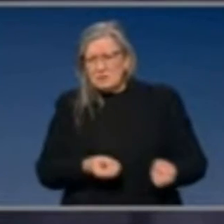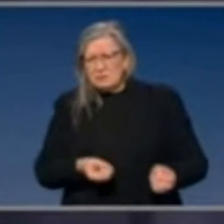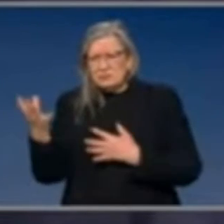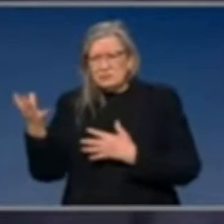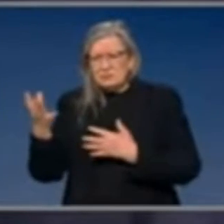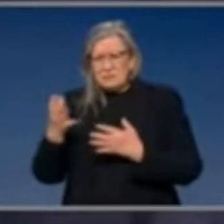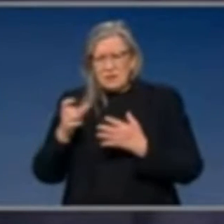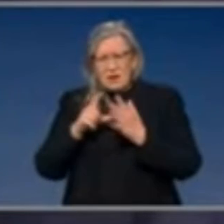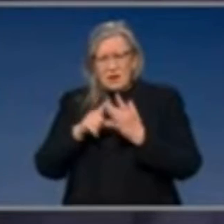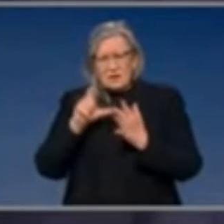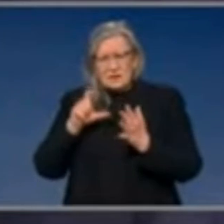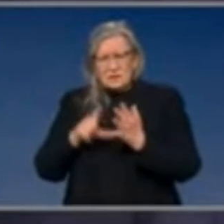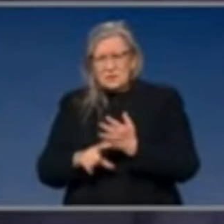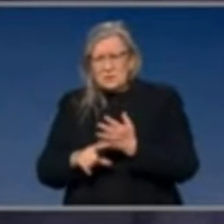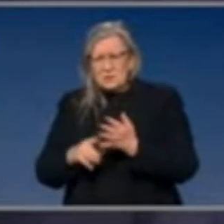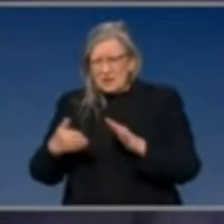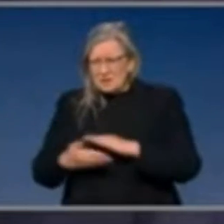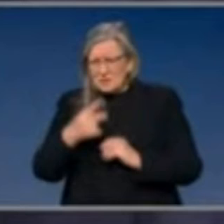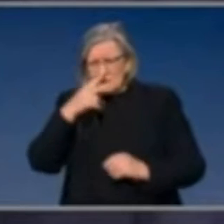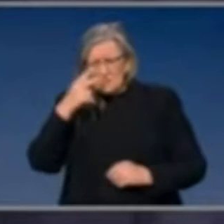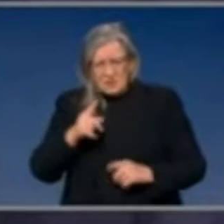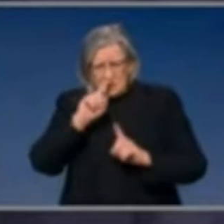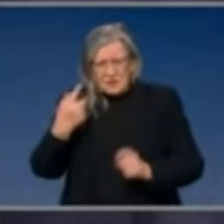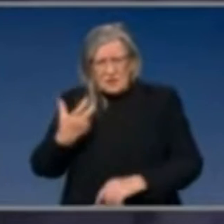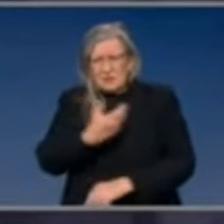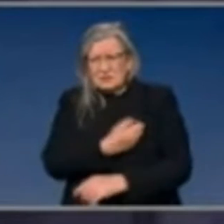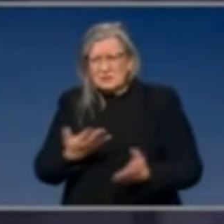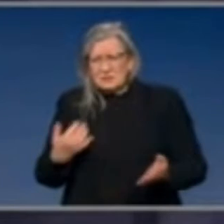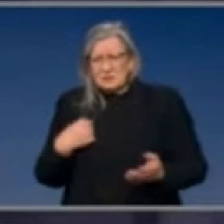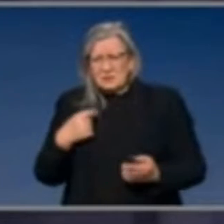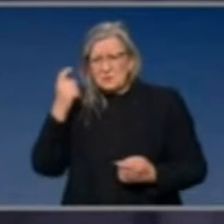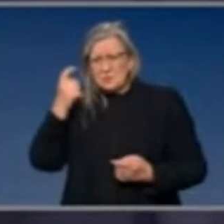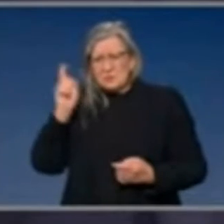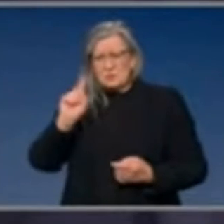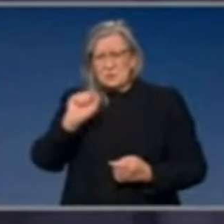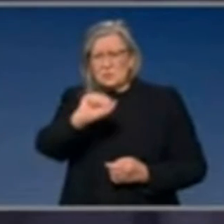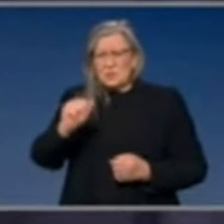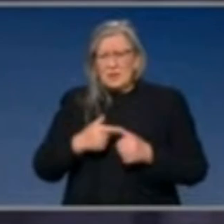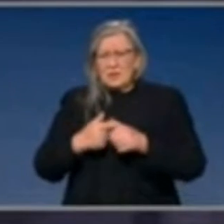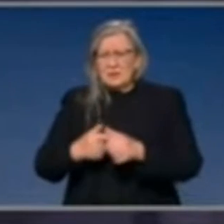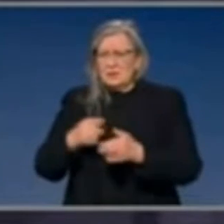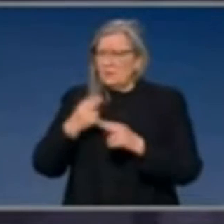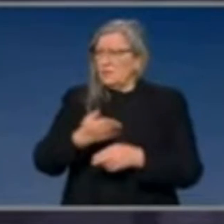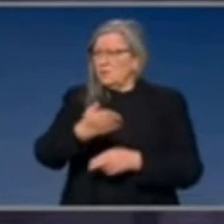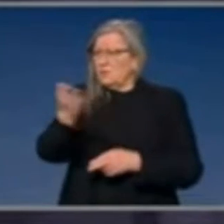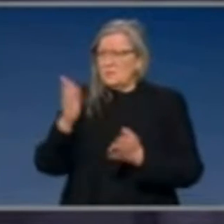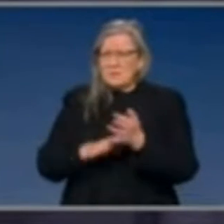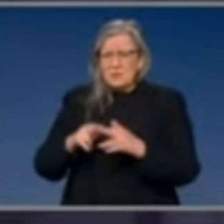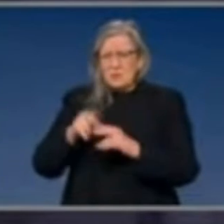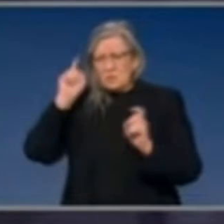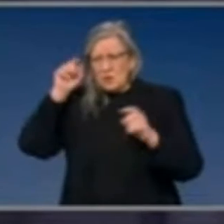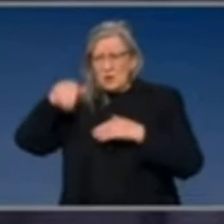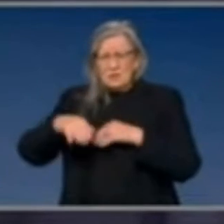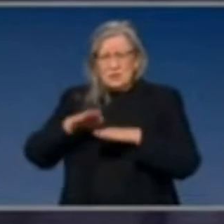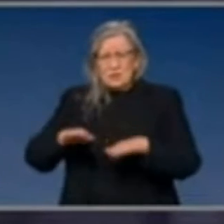Obviously that age group can't be vaccinated. What would you say to parents in Australia who have kids in that age group who are worried? Sure. So two things and then I'll